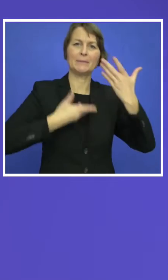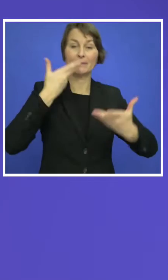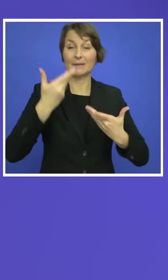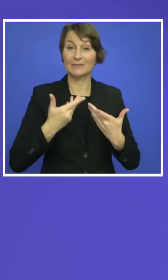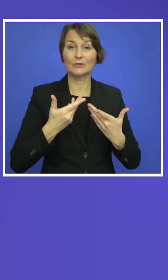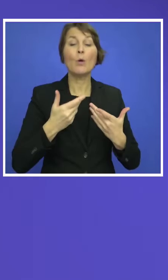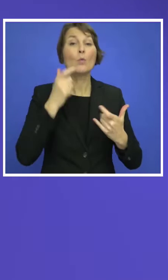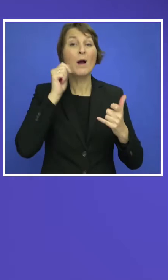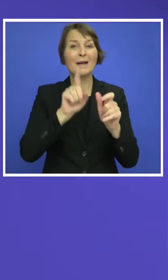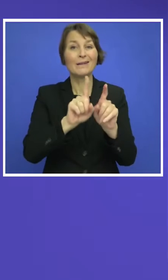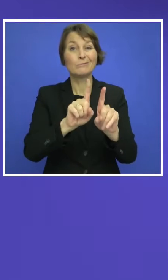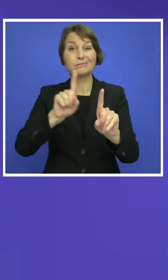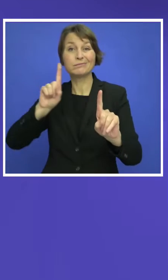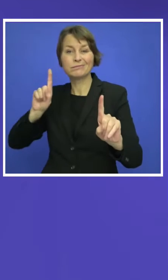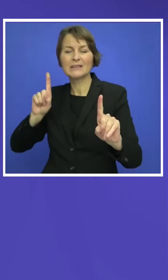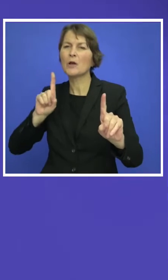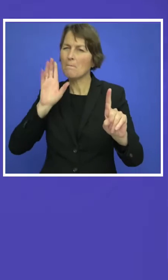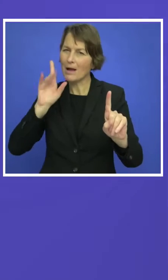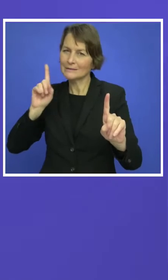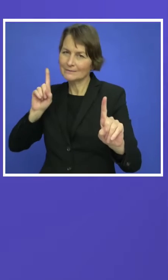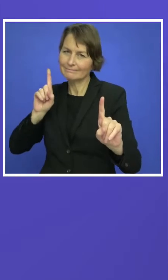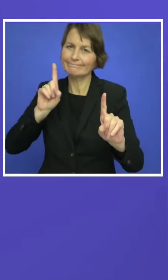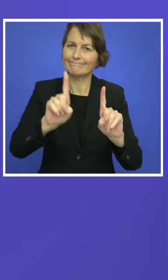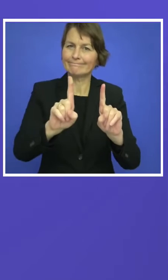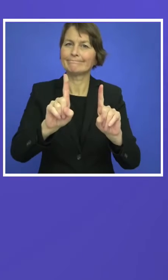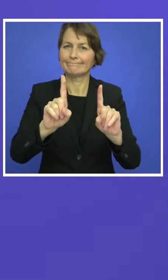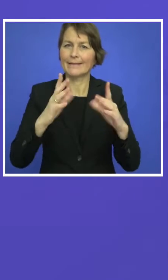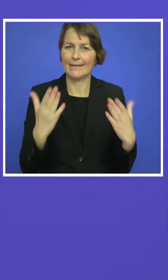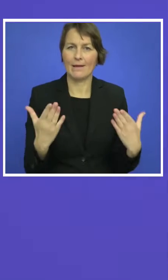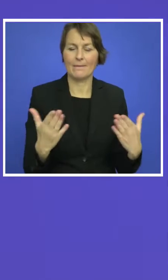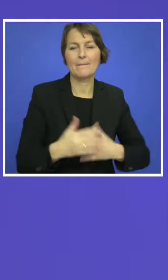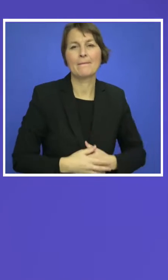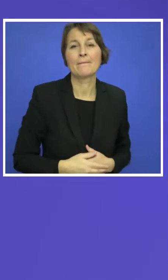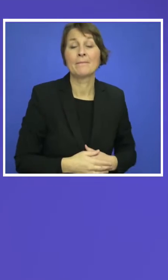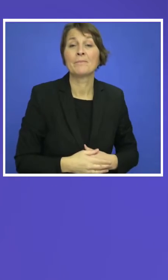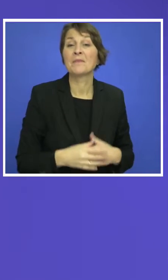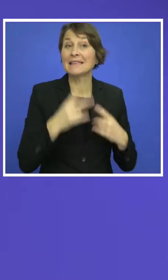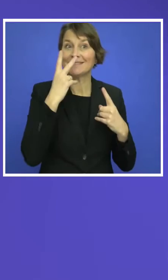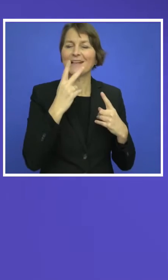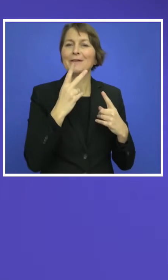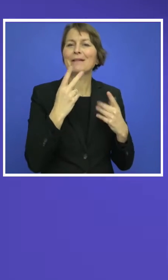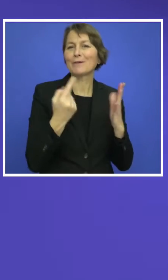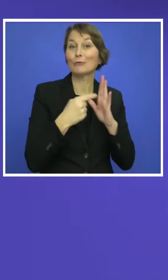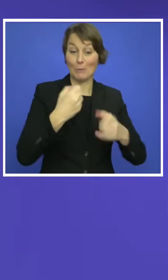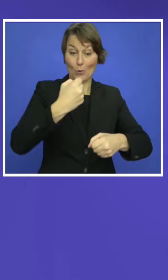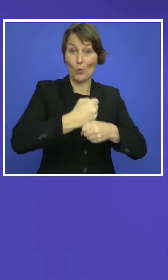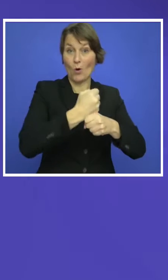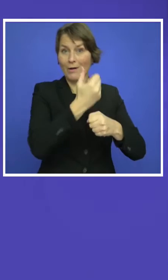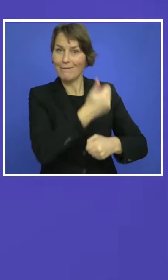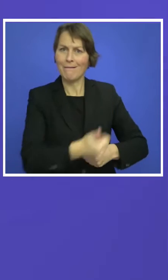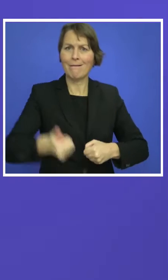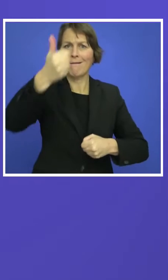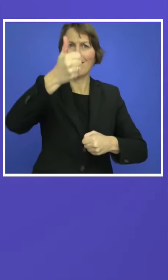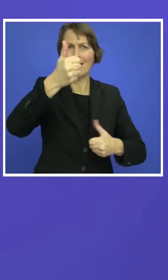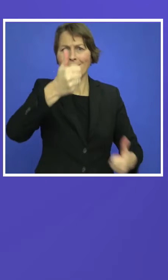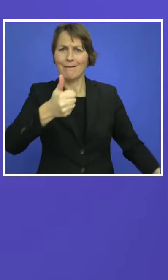has to change. And then there are also not enough women yet in leadership positions in media companies. We have a